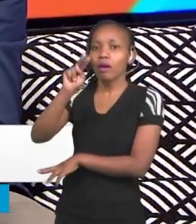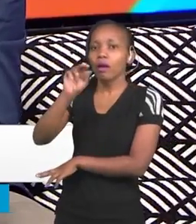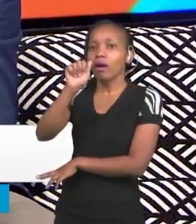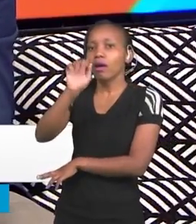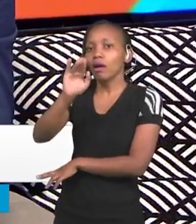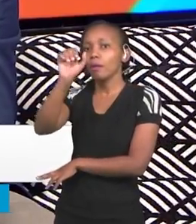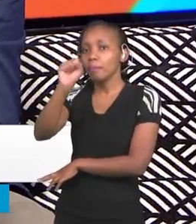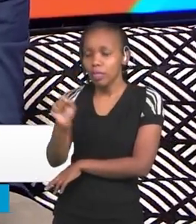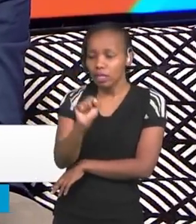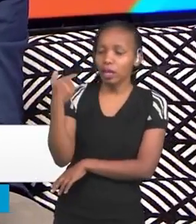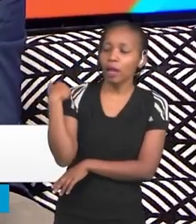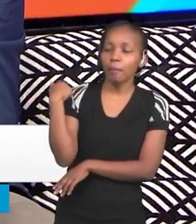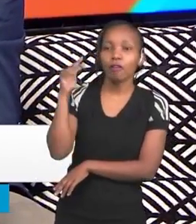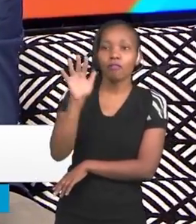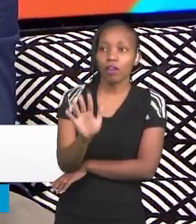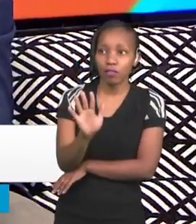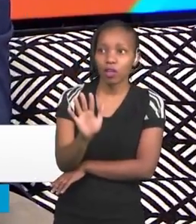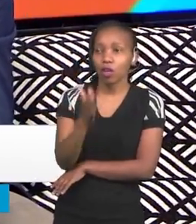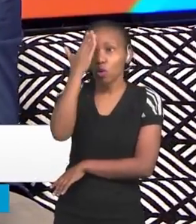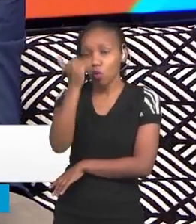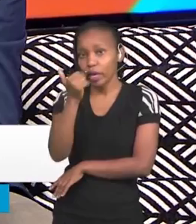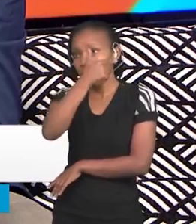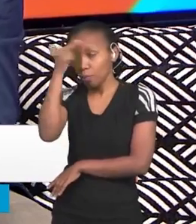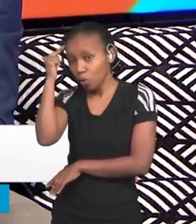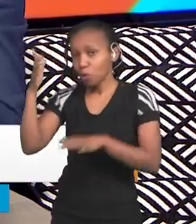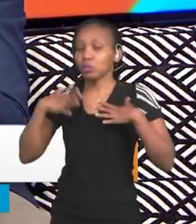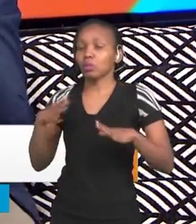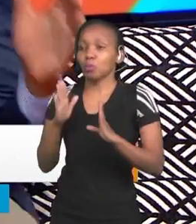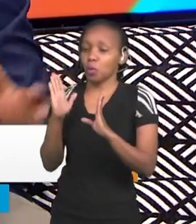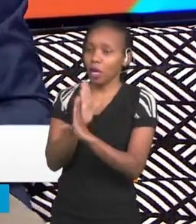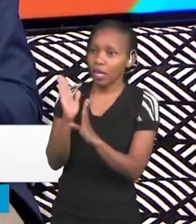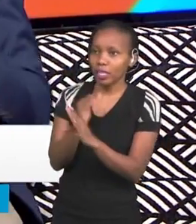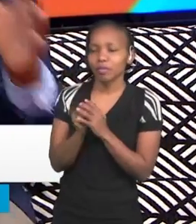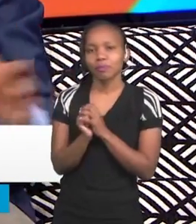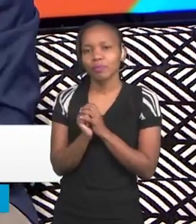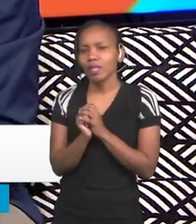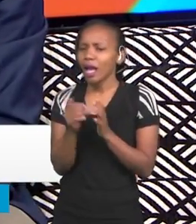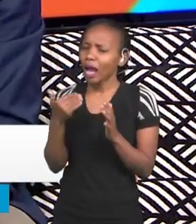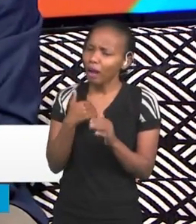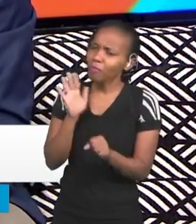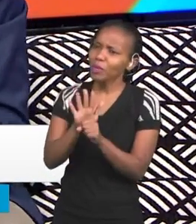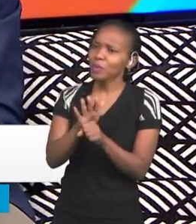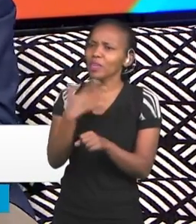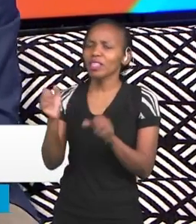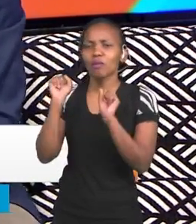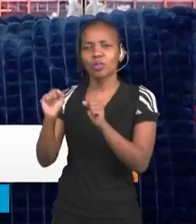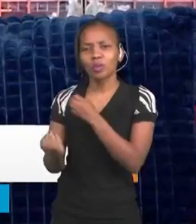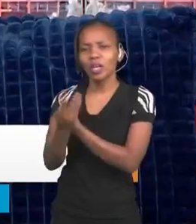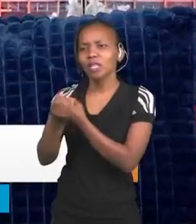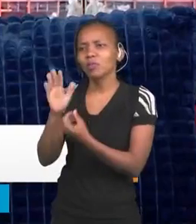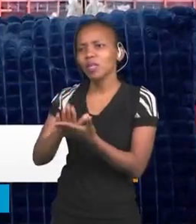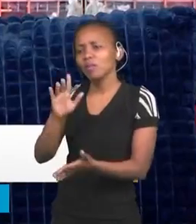country at number five. It's because guys are hiding it. There's so many things surrounding all this. Maybe you can expand more on that.